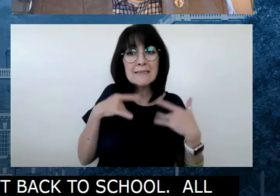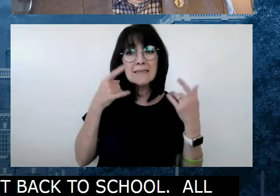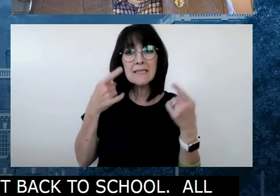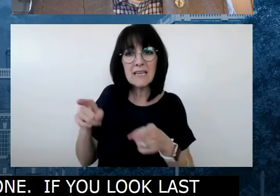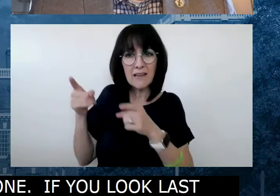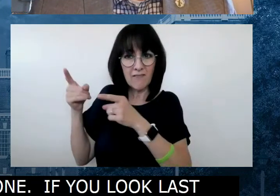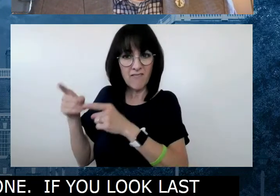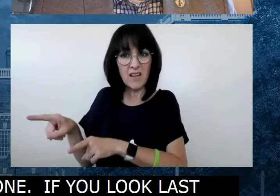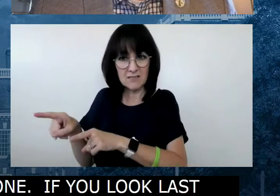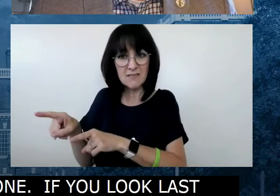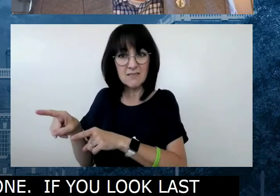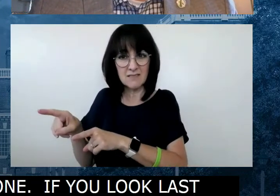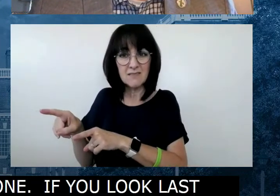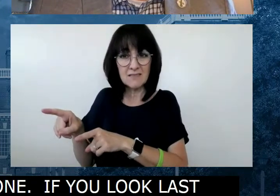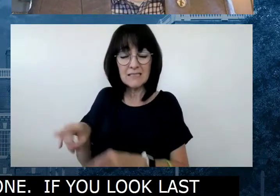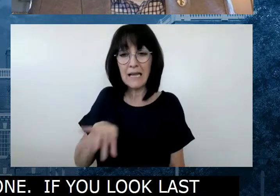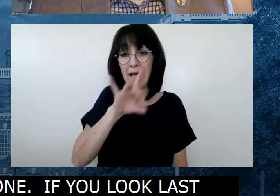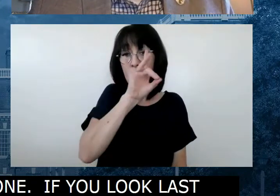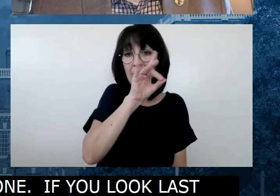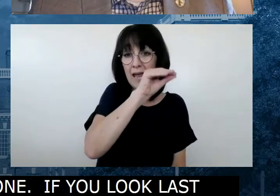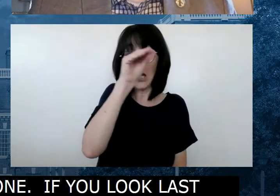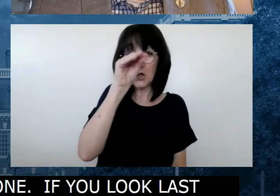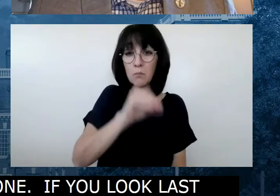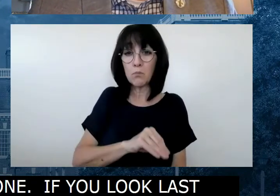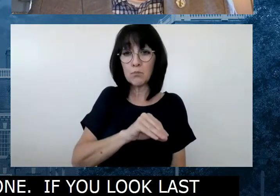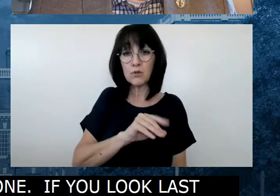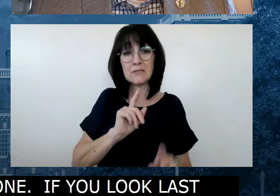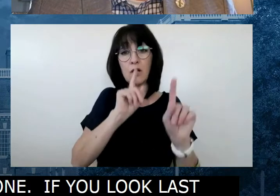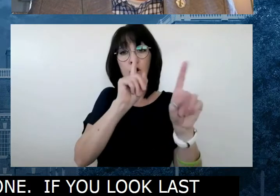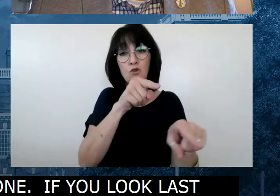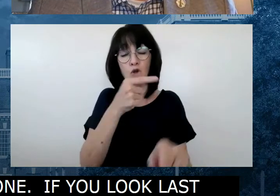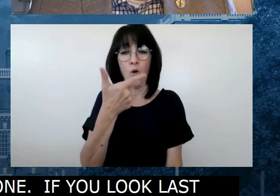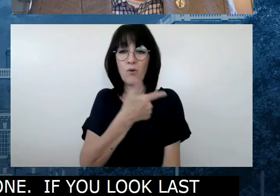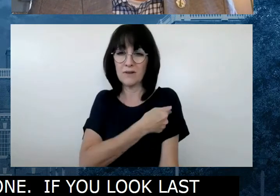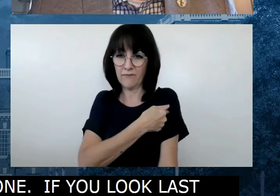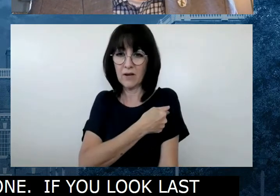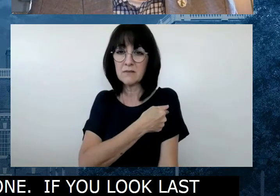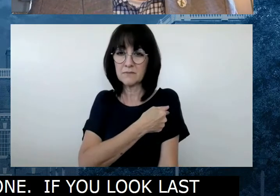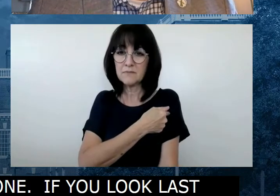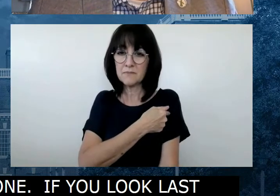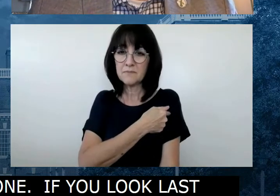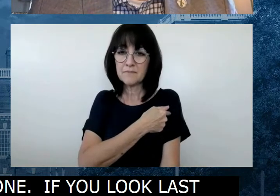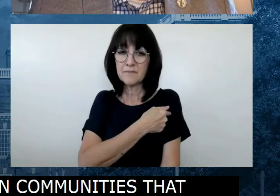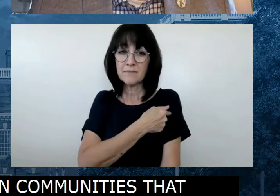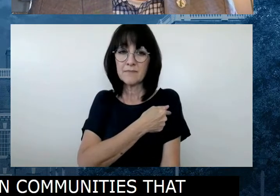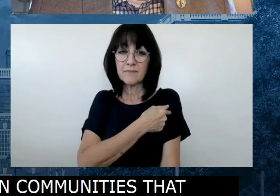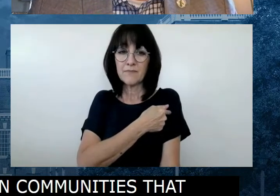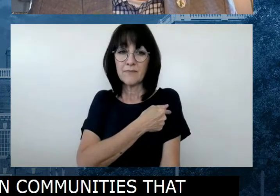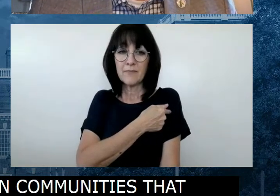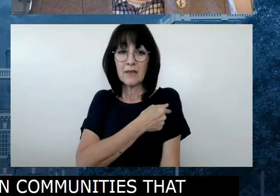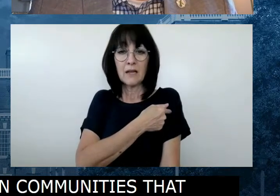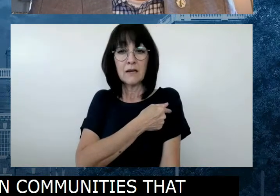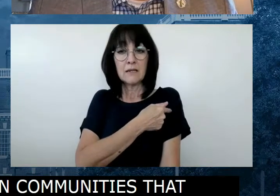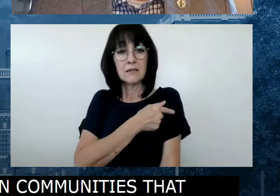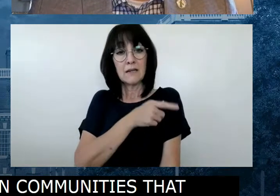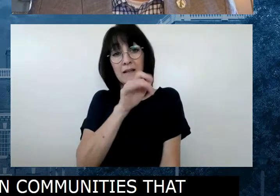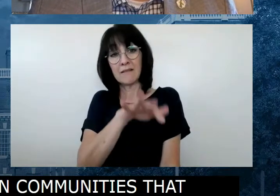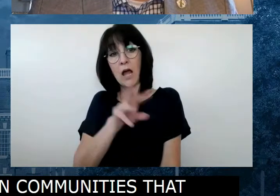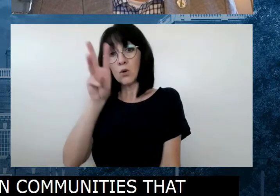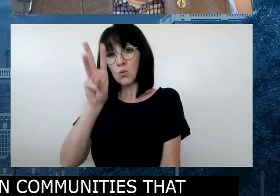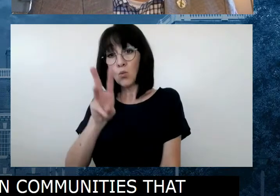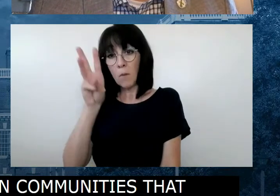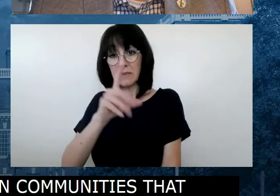those people that were getting vaccinated in the state. And just one we want to point out here, this is really a Wilmington Police